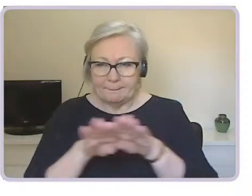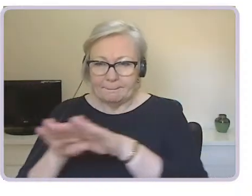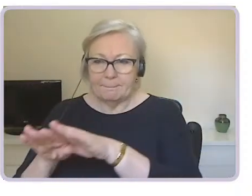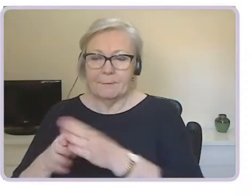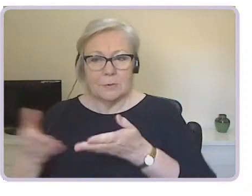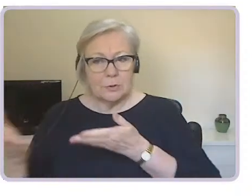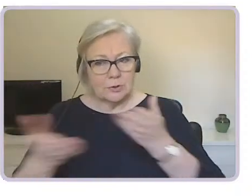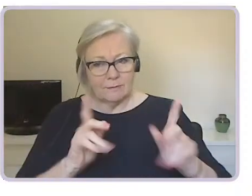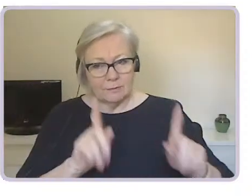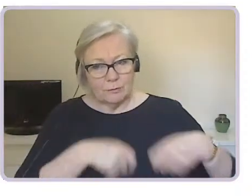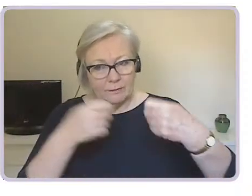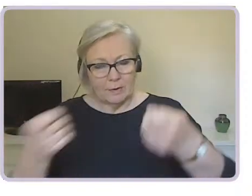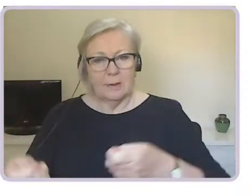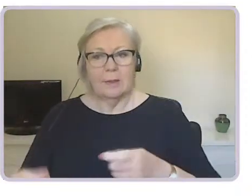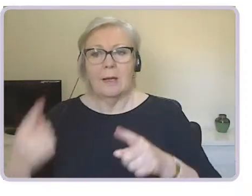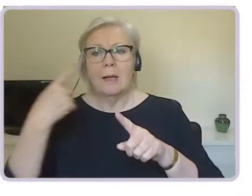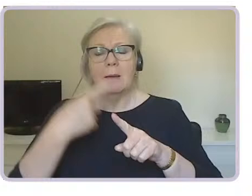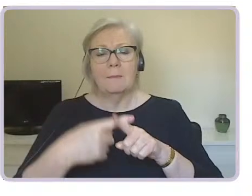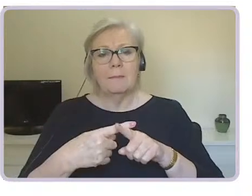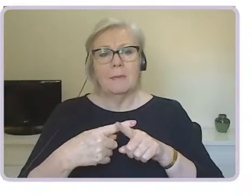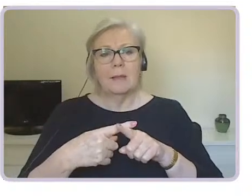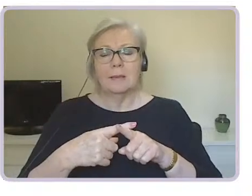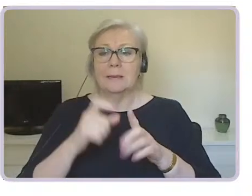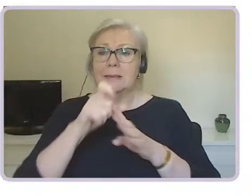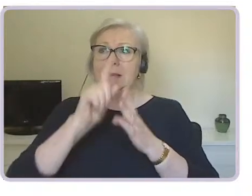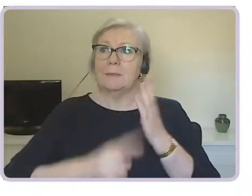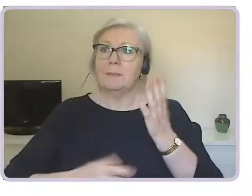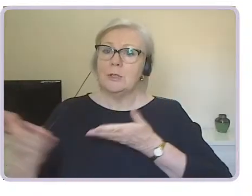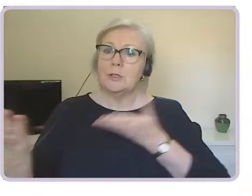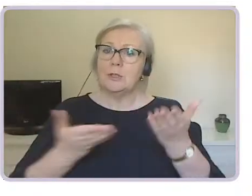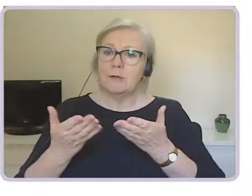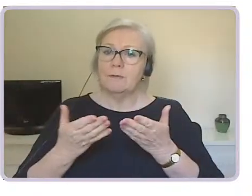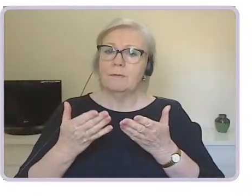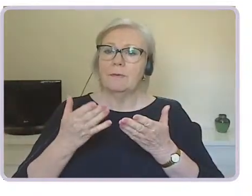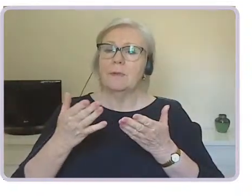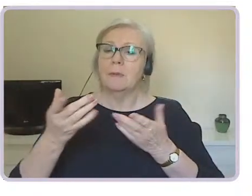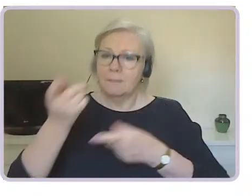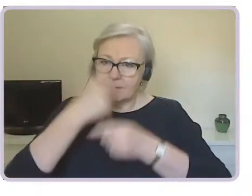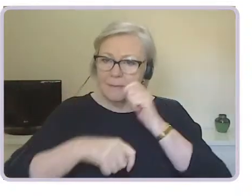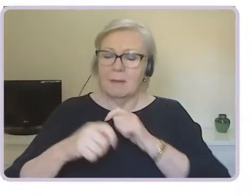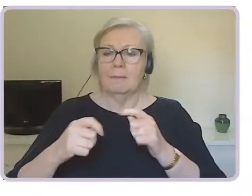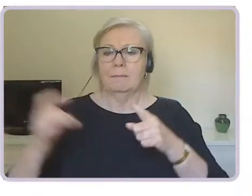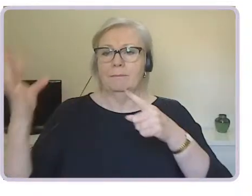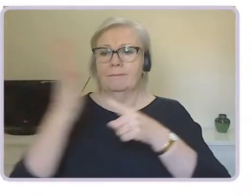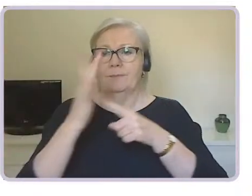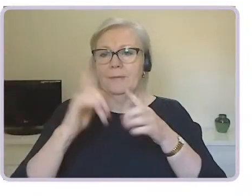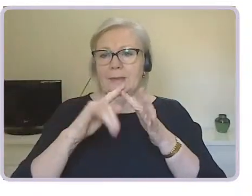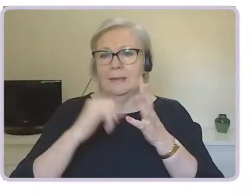definition of disability services as essential services.